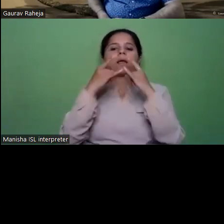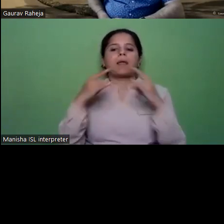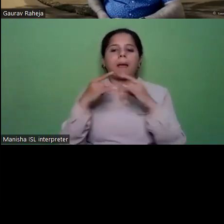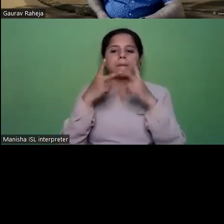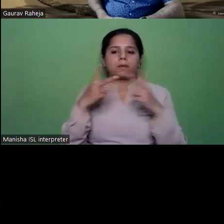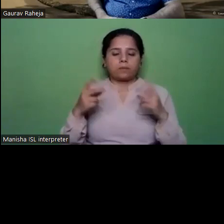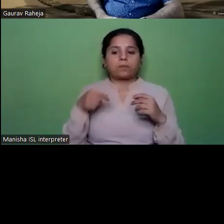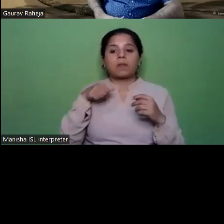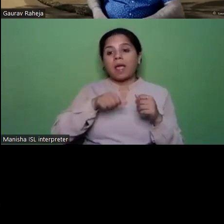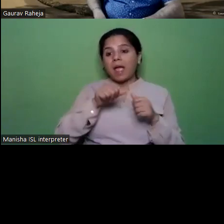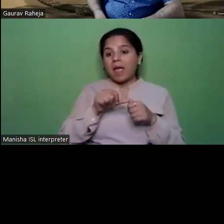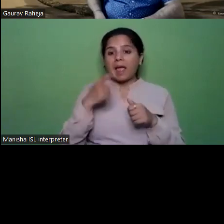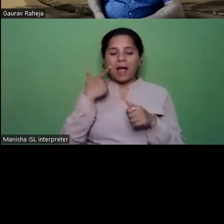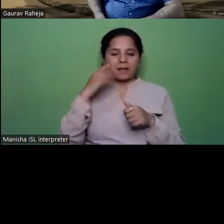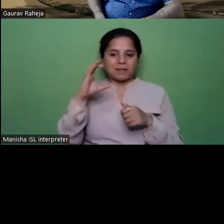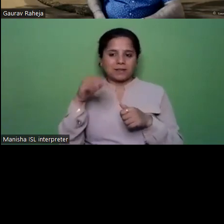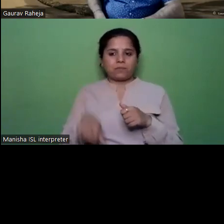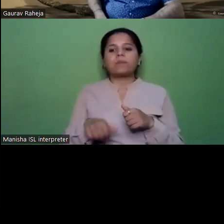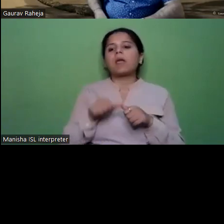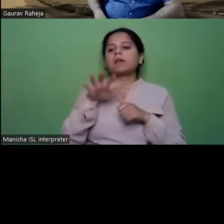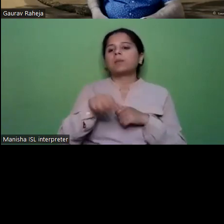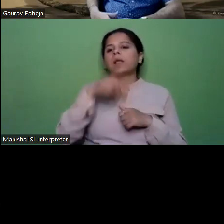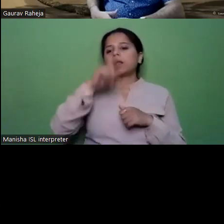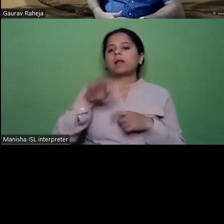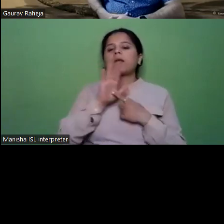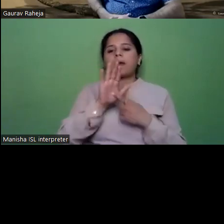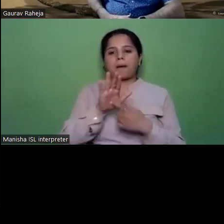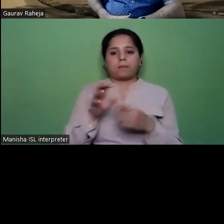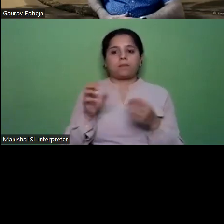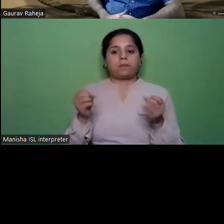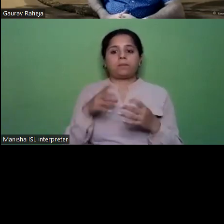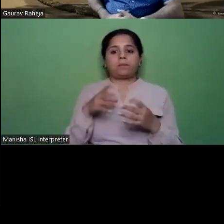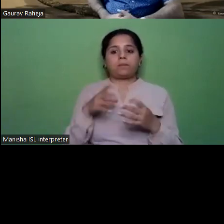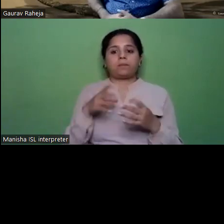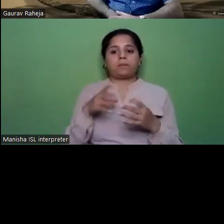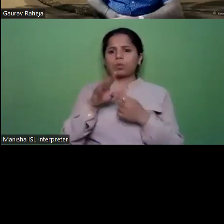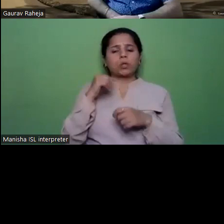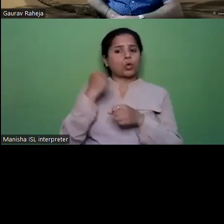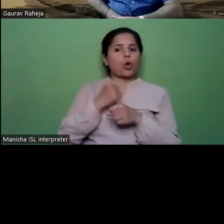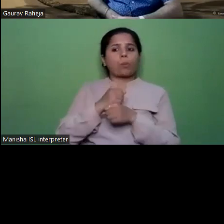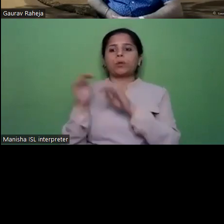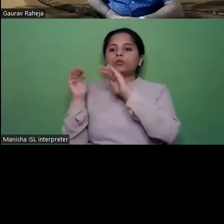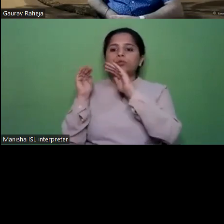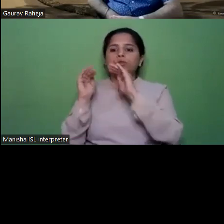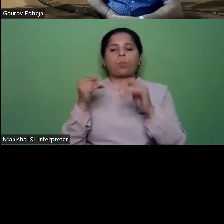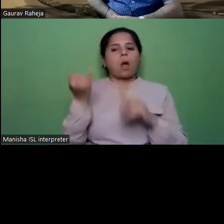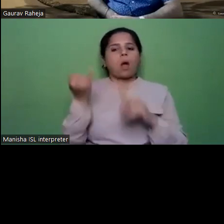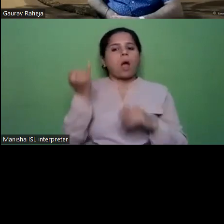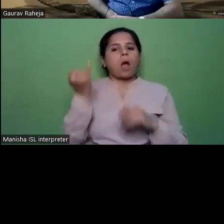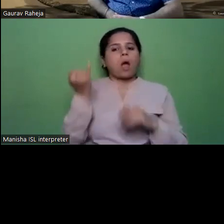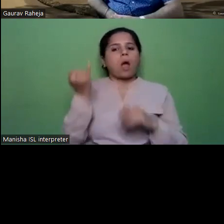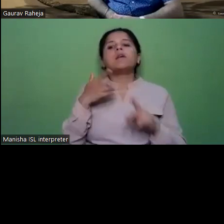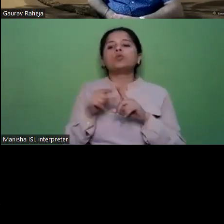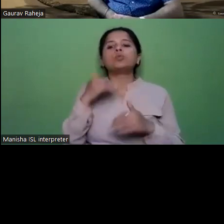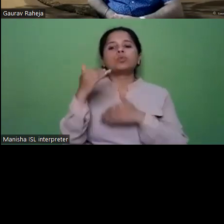the results of which are also visible to some extent, but it is very evident that the government supported these ideas